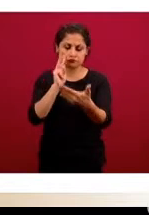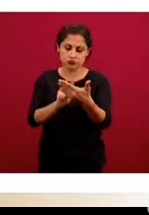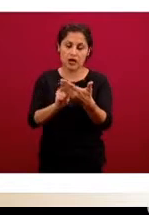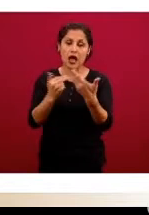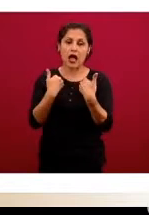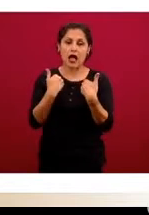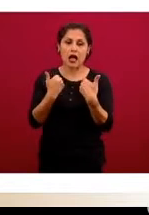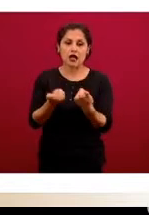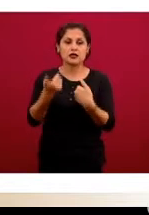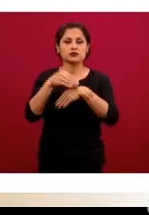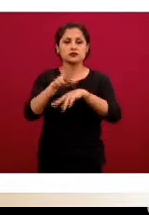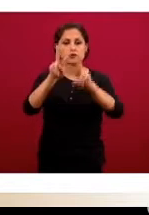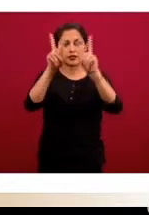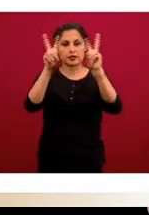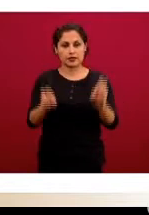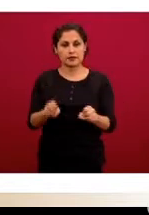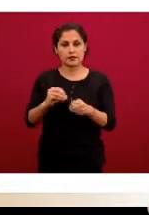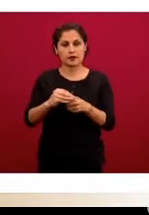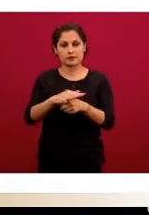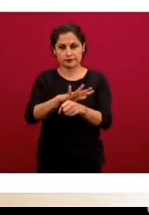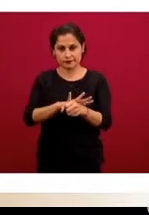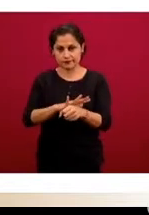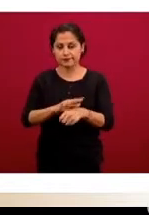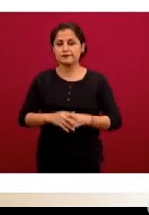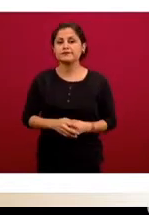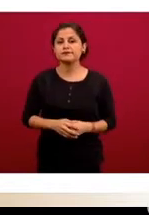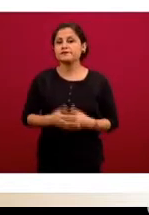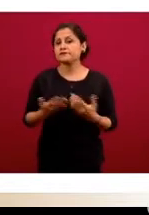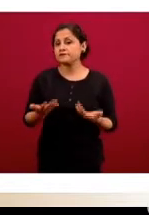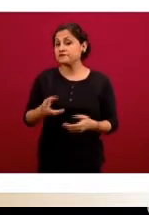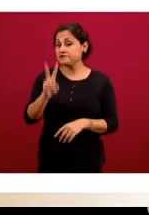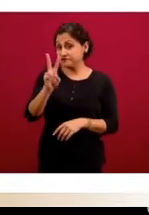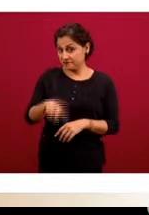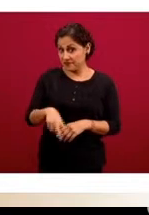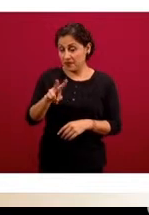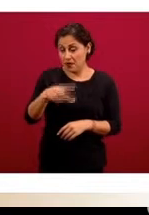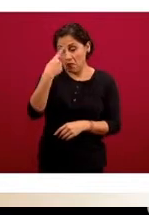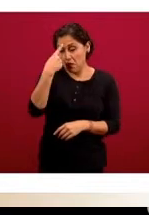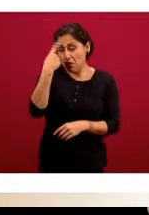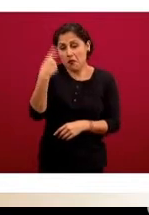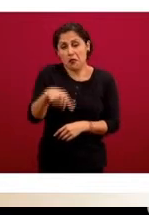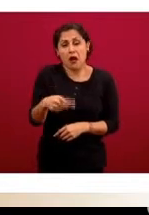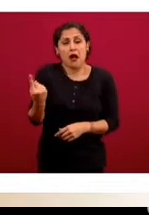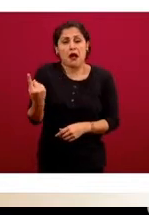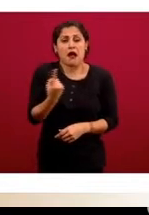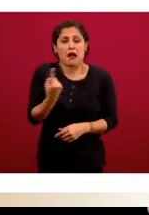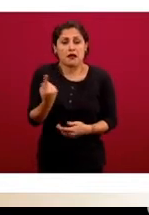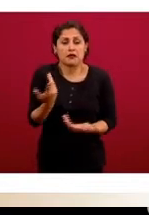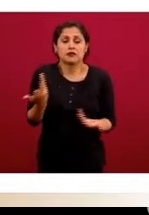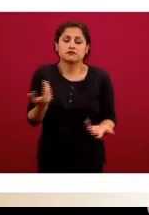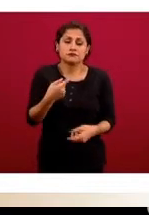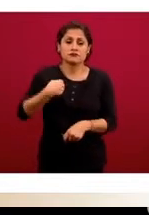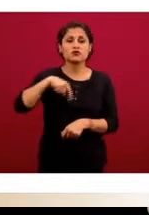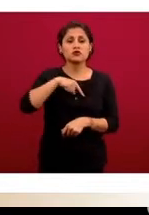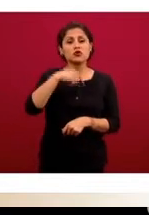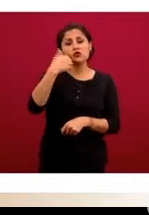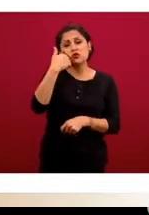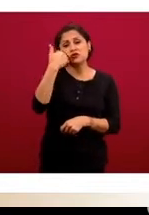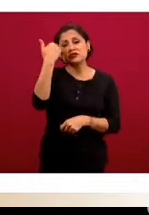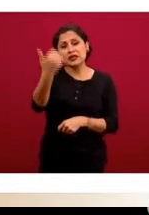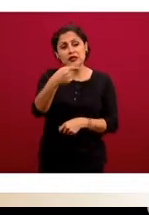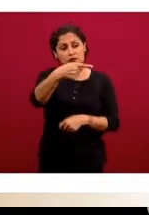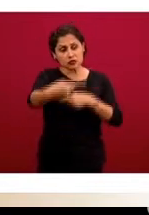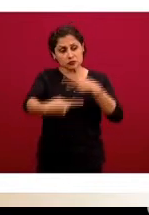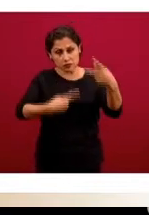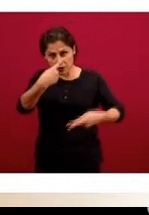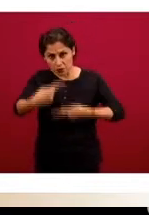It's very simple. We want to inform people and their questions about COVID. We want to tell them about symptoms. We